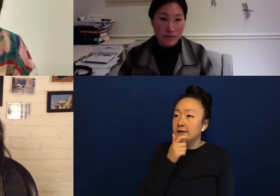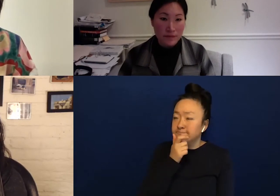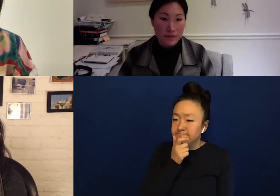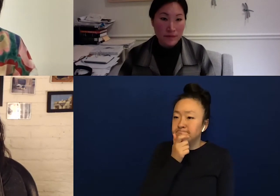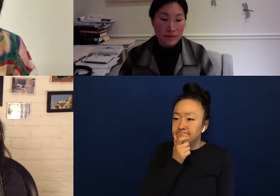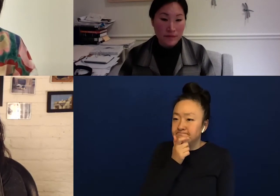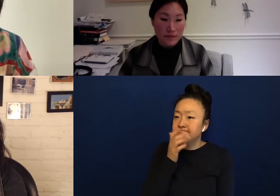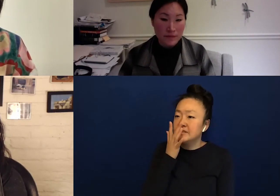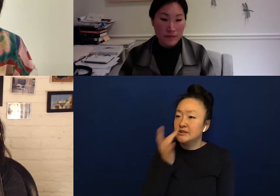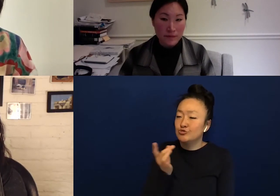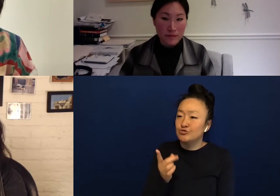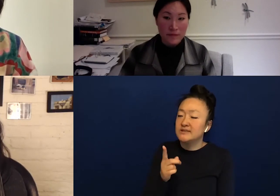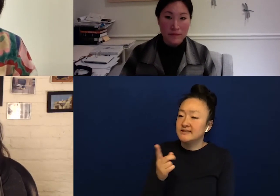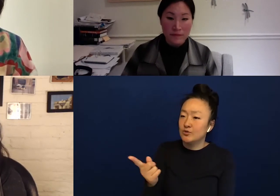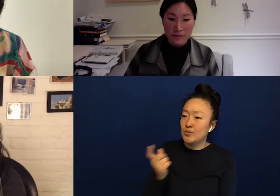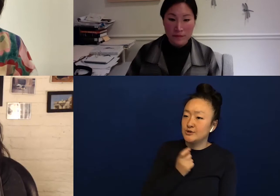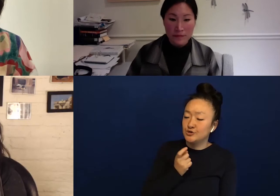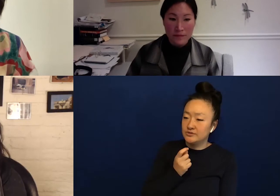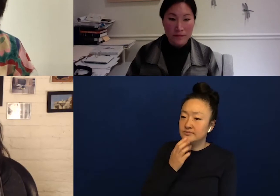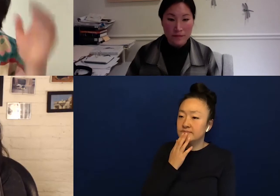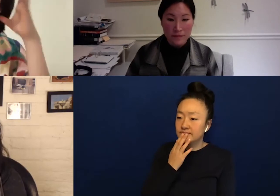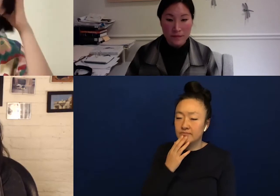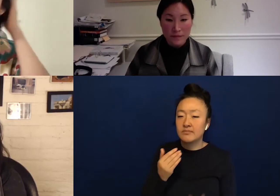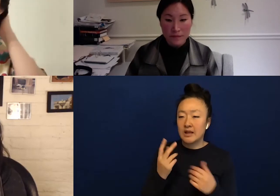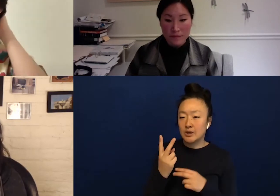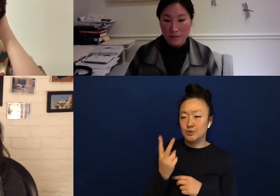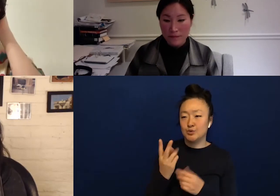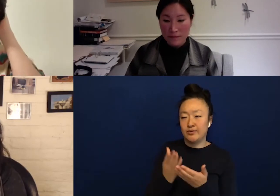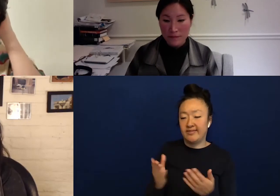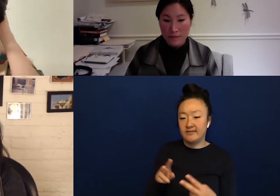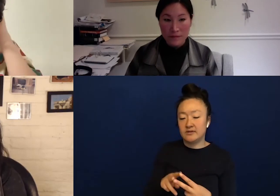That's an interesting question. Well, there's two things,